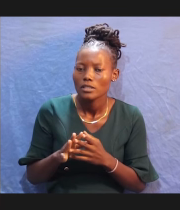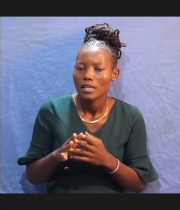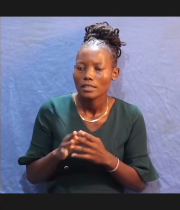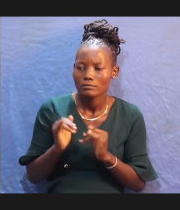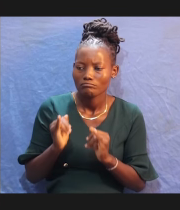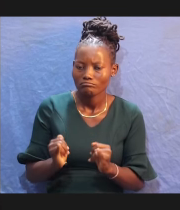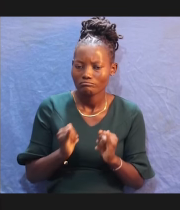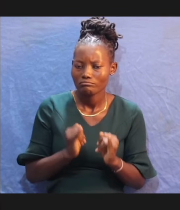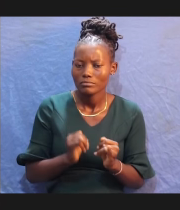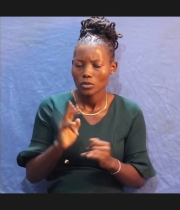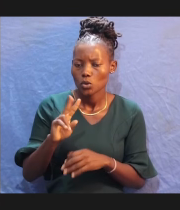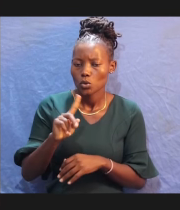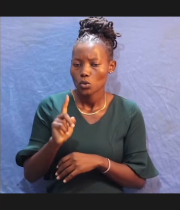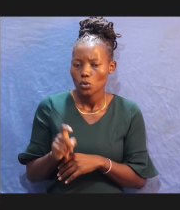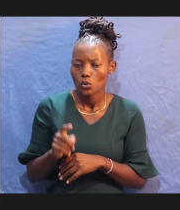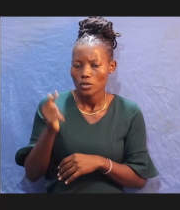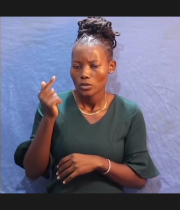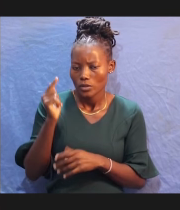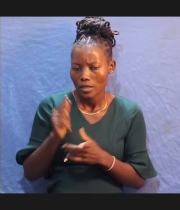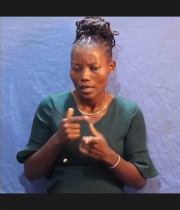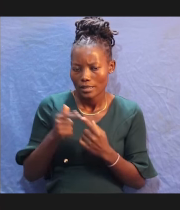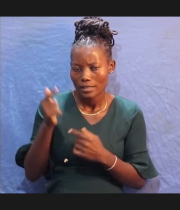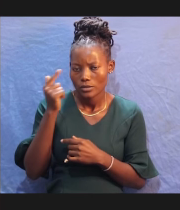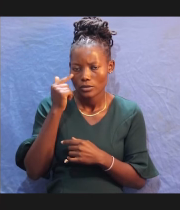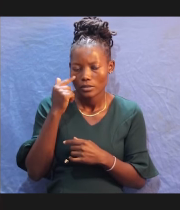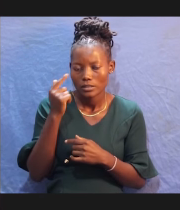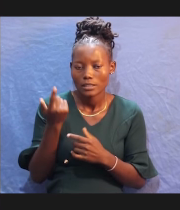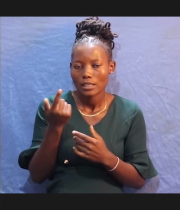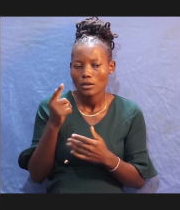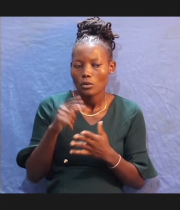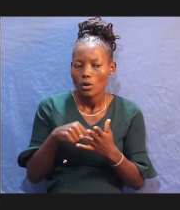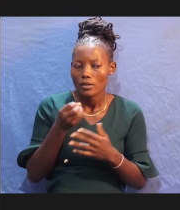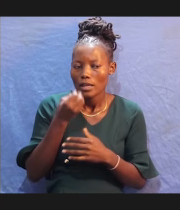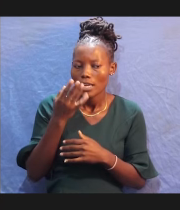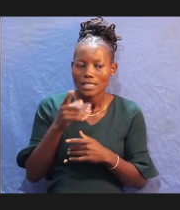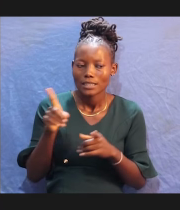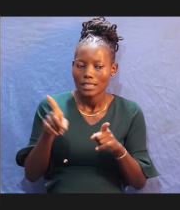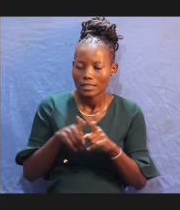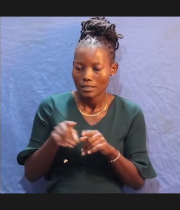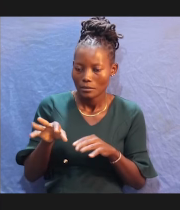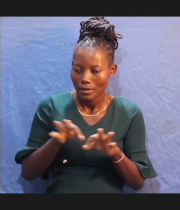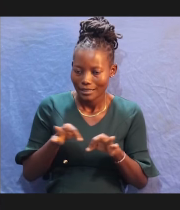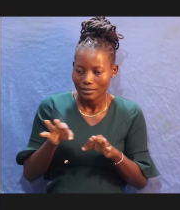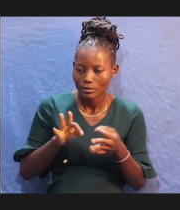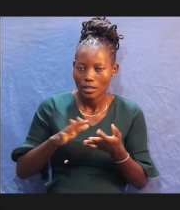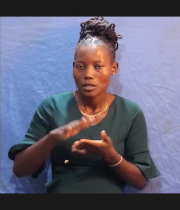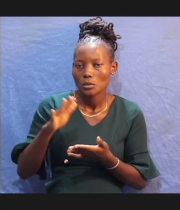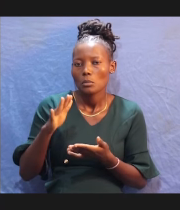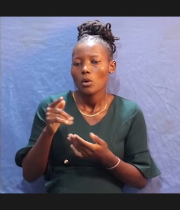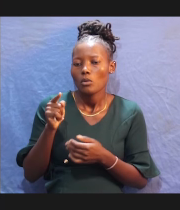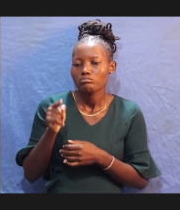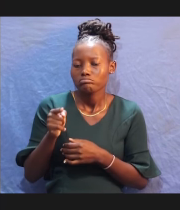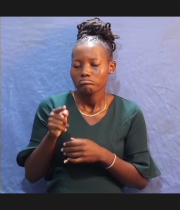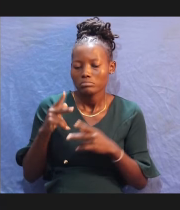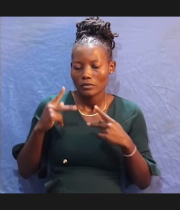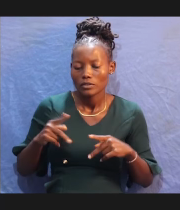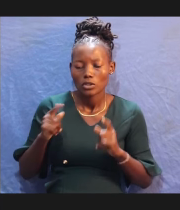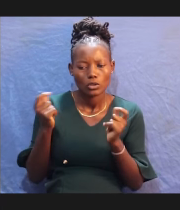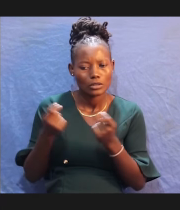So through questions, you see what they think, but you also explain to them at the end that this is called teamwork, and teamwork